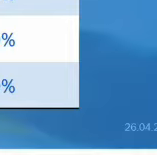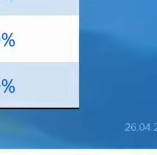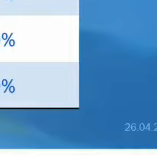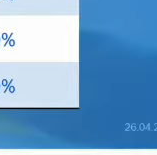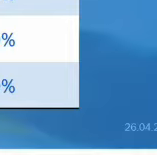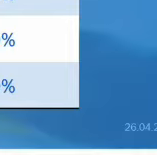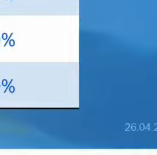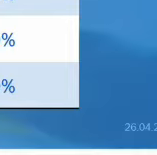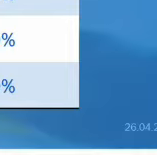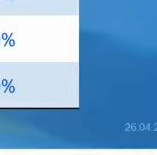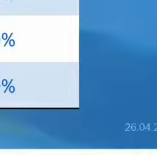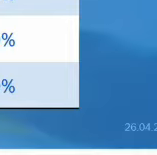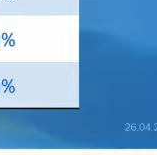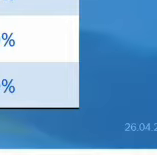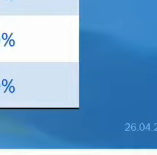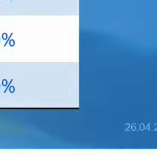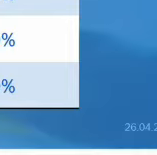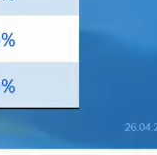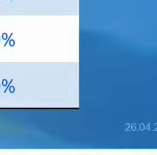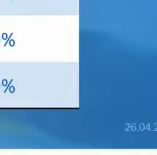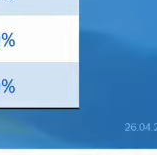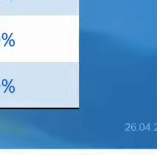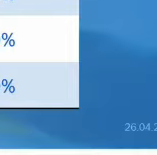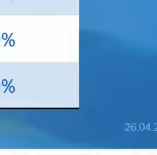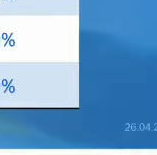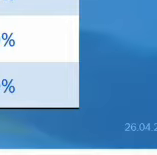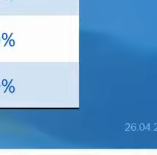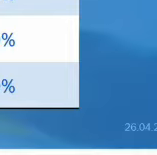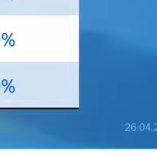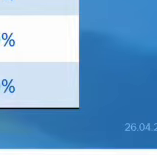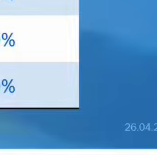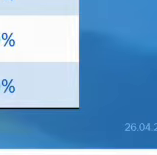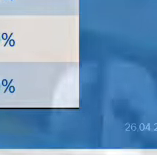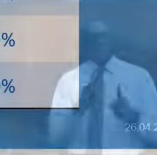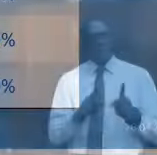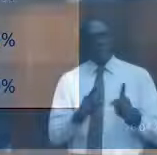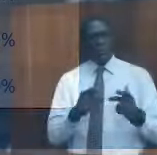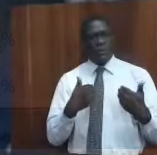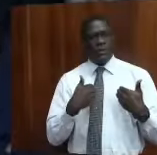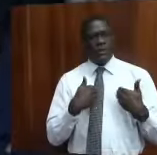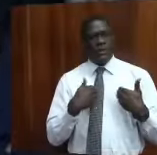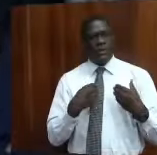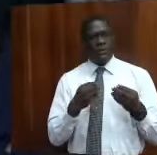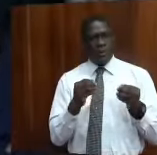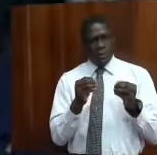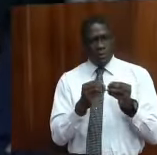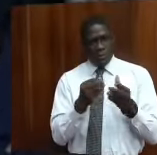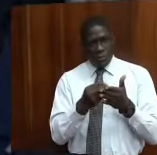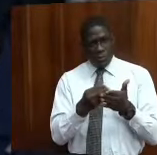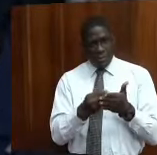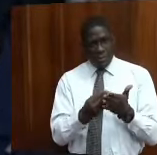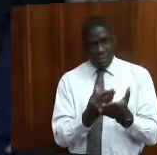will result in 2/3 of taxpayers being better off.